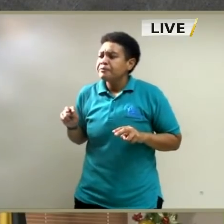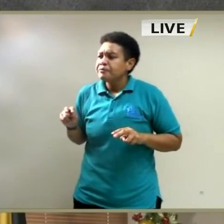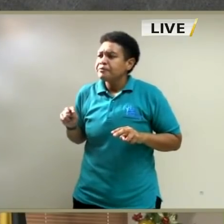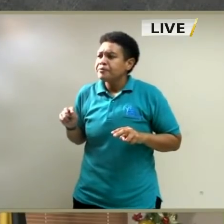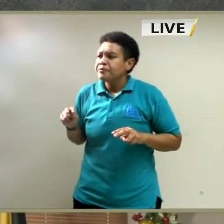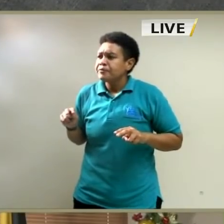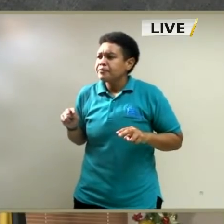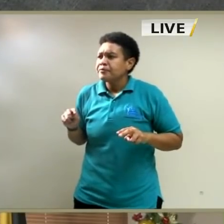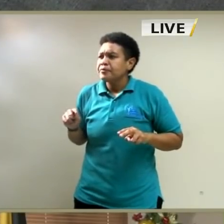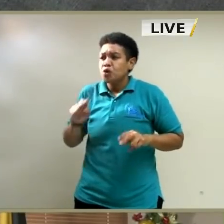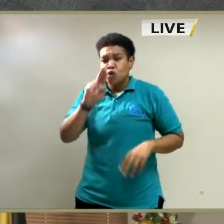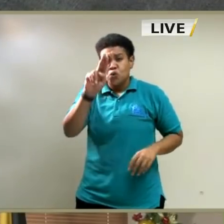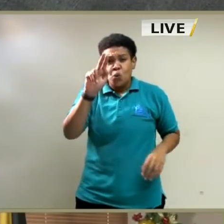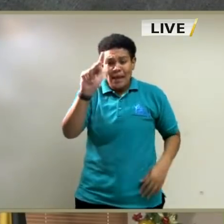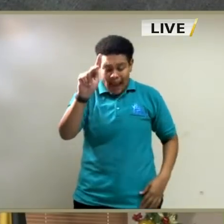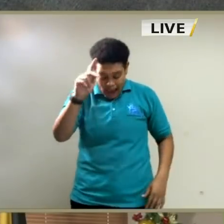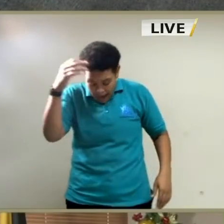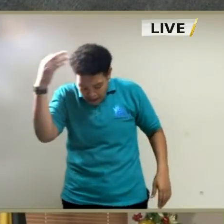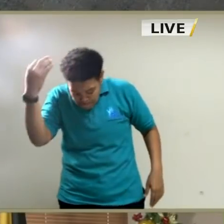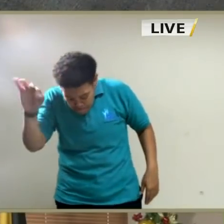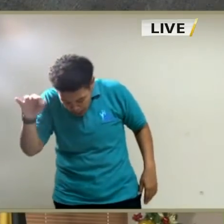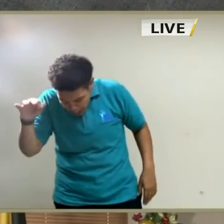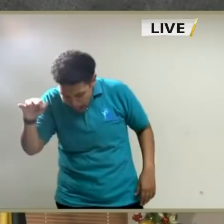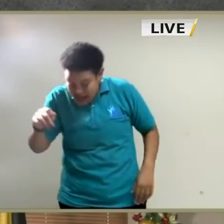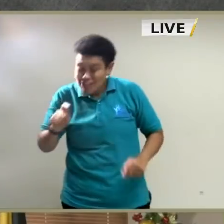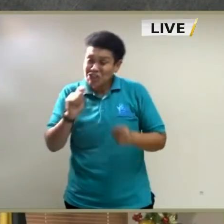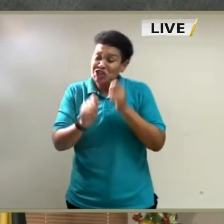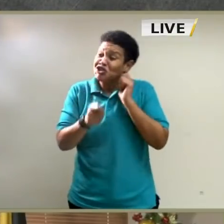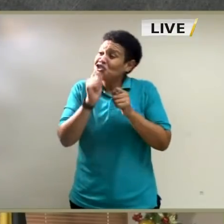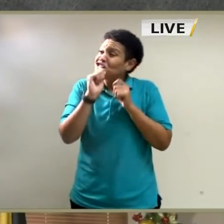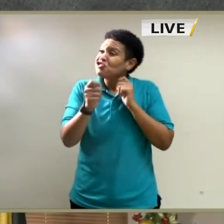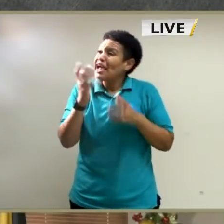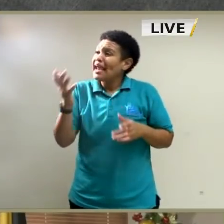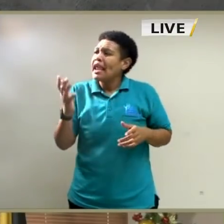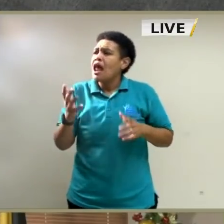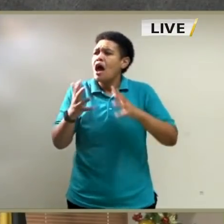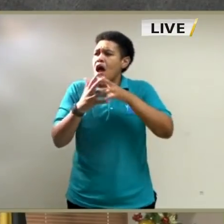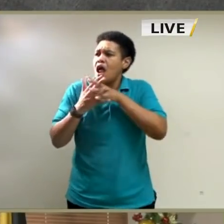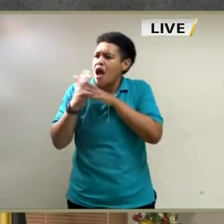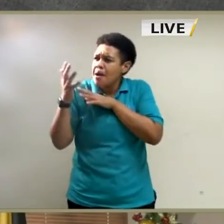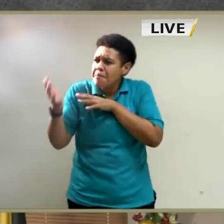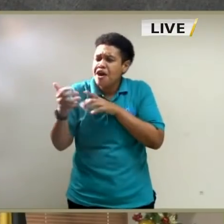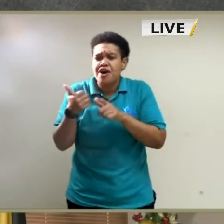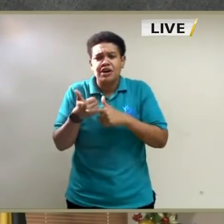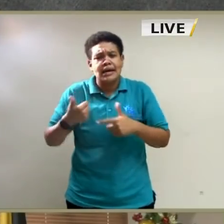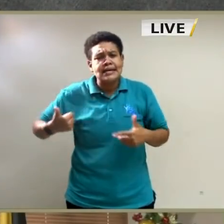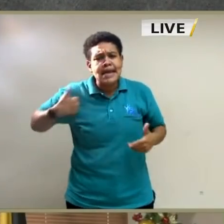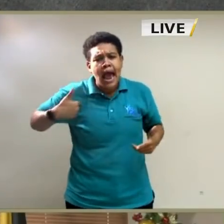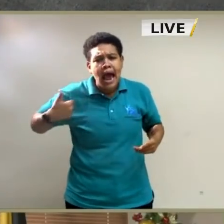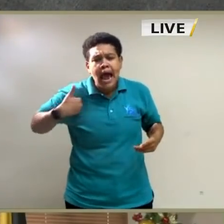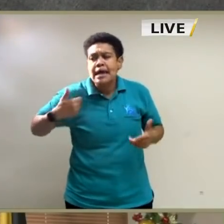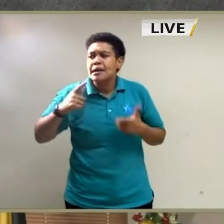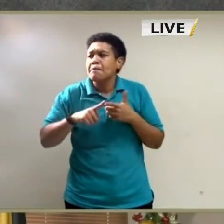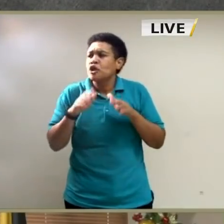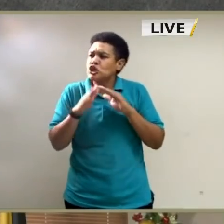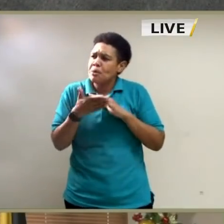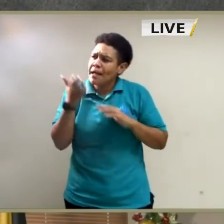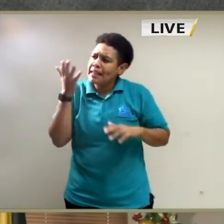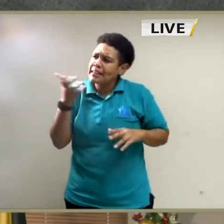example, United Kingdom, France, Trinidad and Tobago, US, Canada, and we have Jamaica in